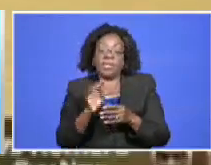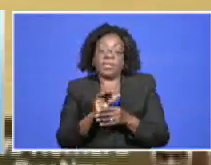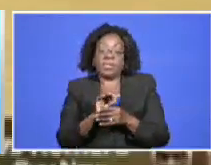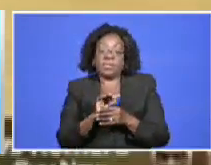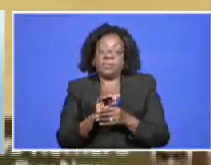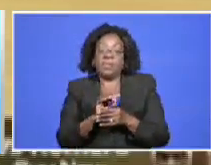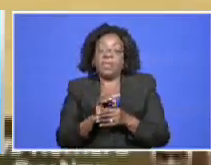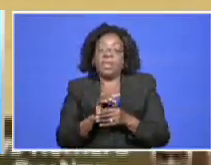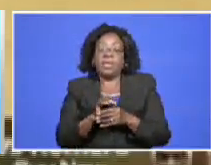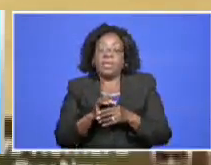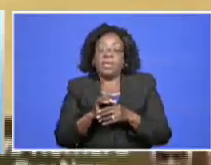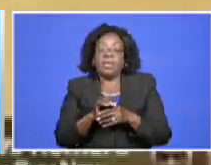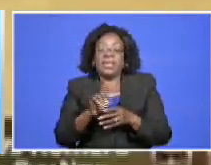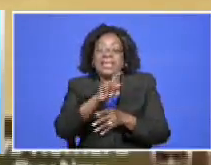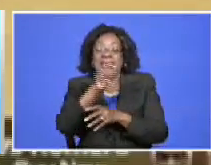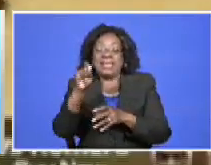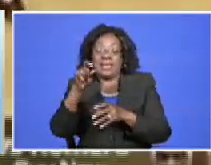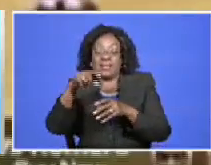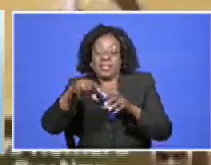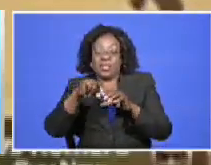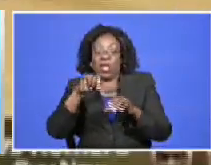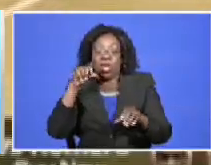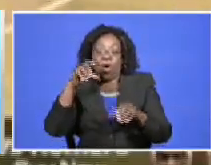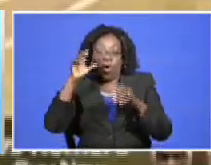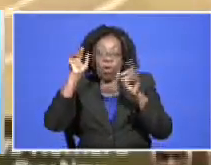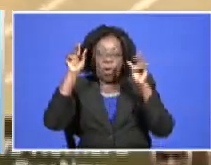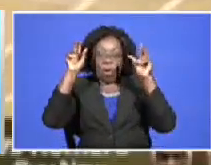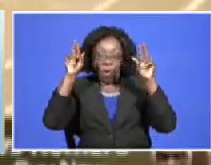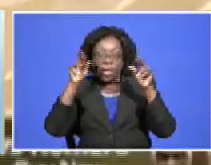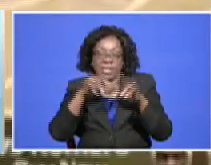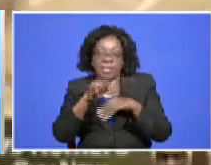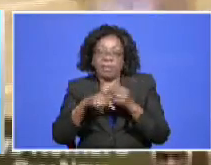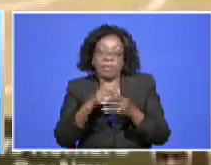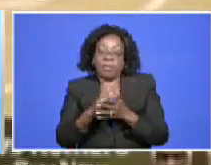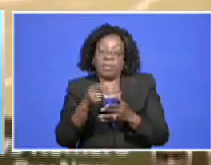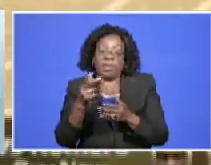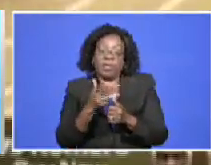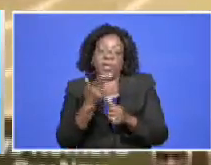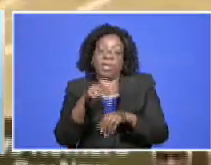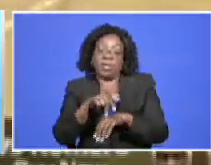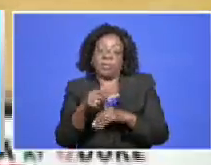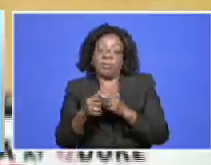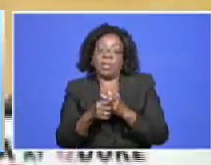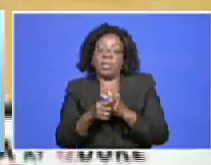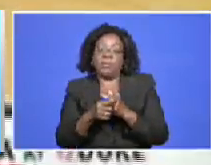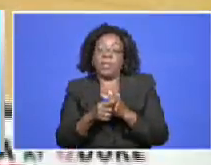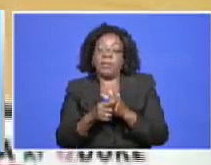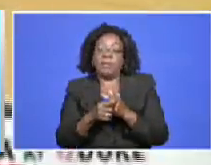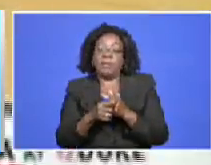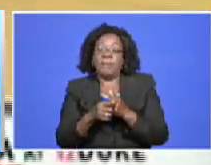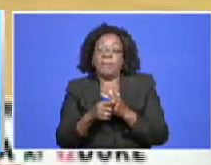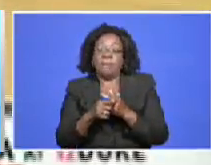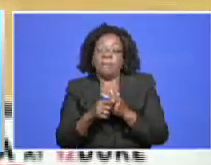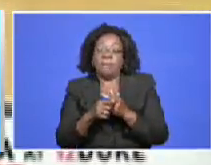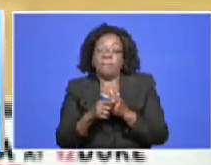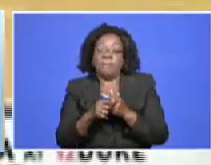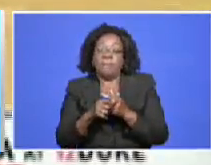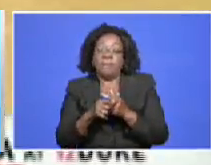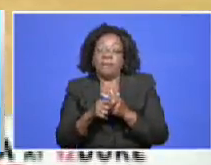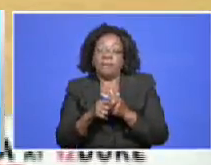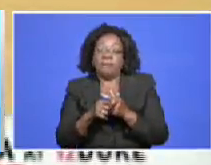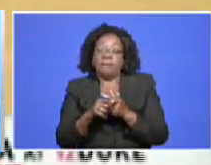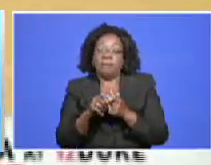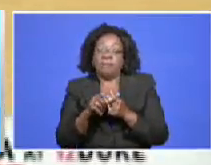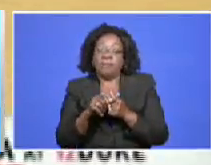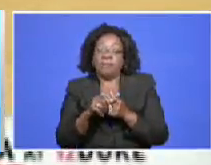Texas Longhorns started the day with an opportunity to claim sole possession of the third seed in the upcoming Big 12 tournament. The Texas Tech Red Raiders were